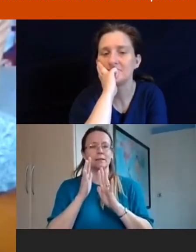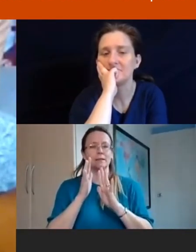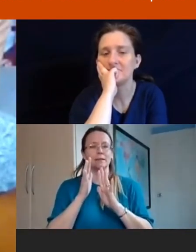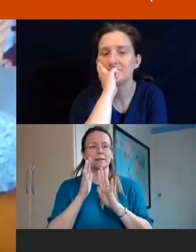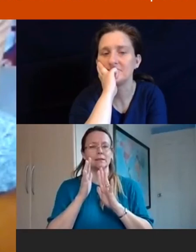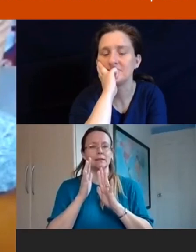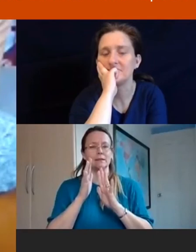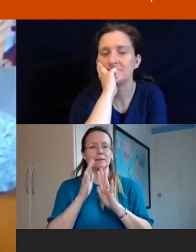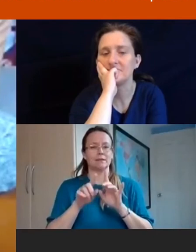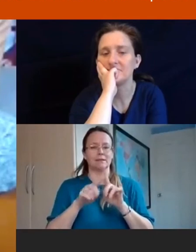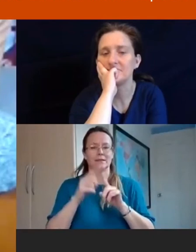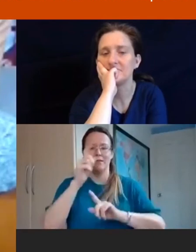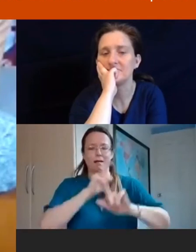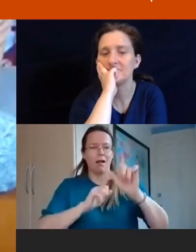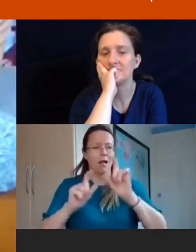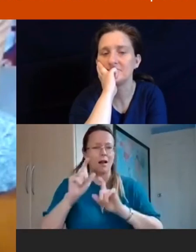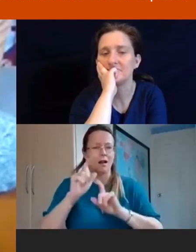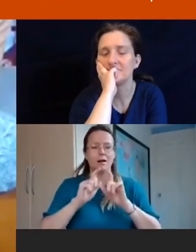all their many different colours,